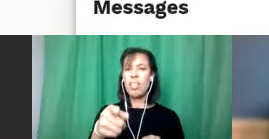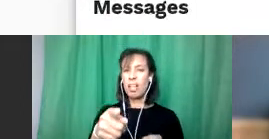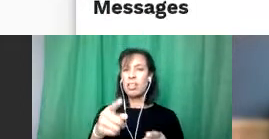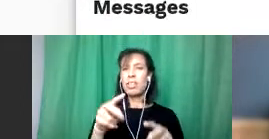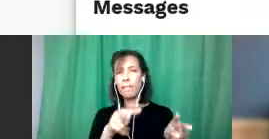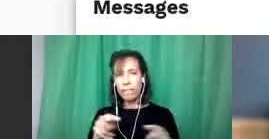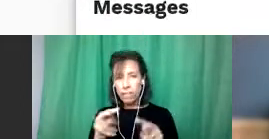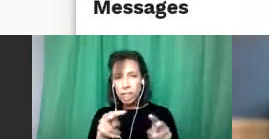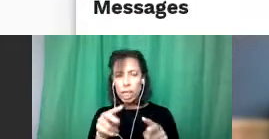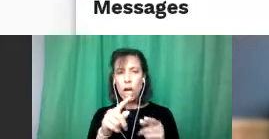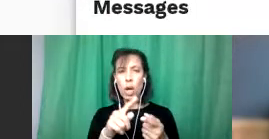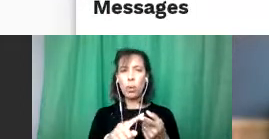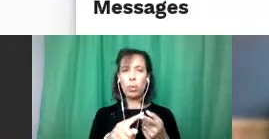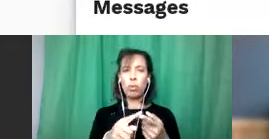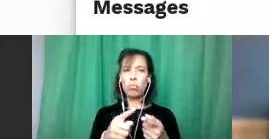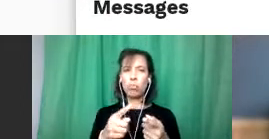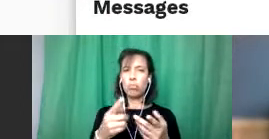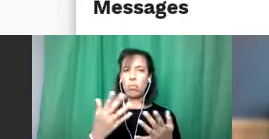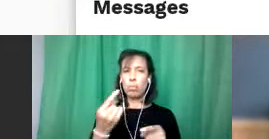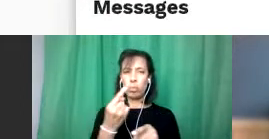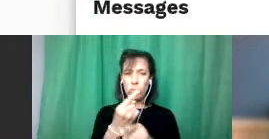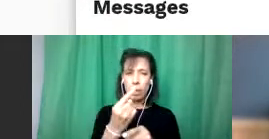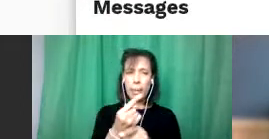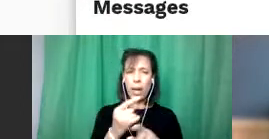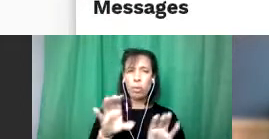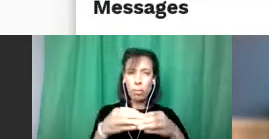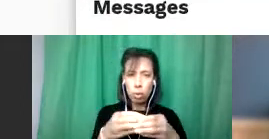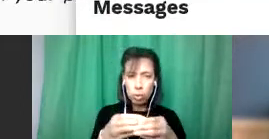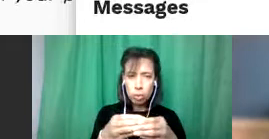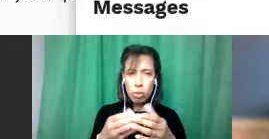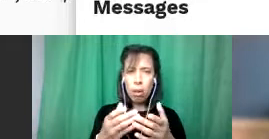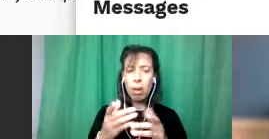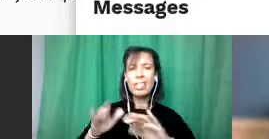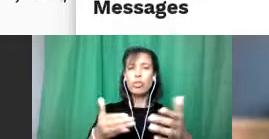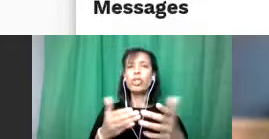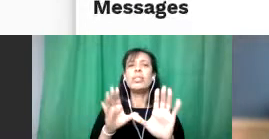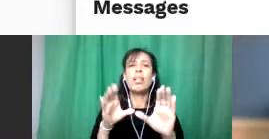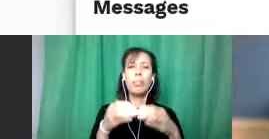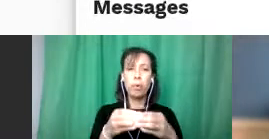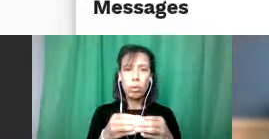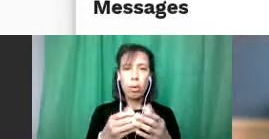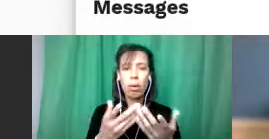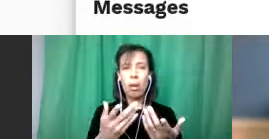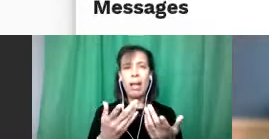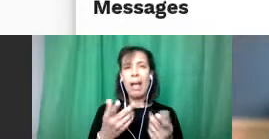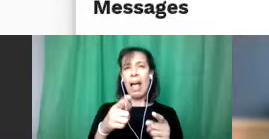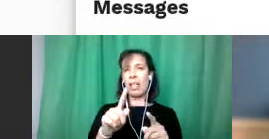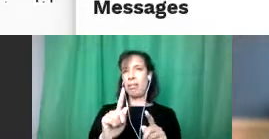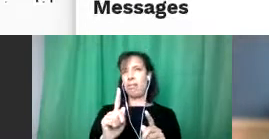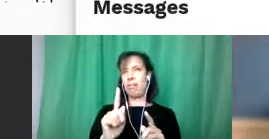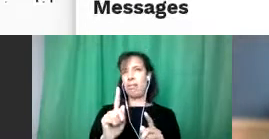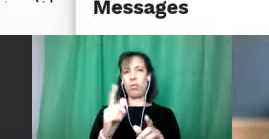And talking a little bit about the module, introducing the module there, and kind of what you've got to do for the module.